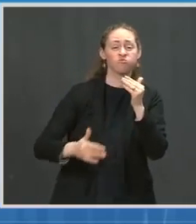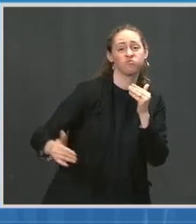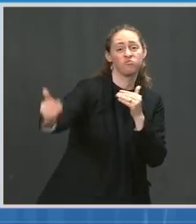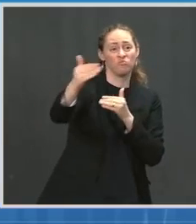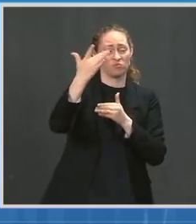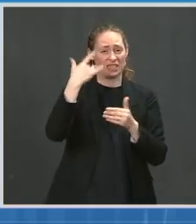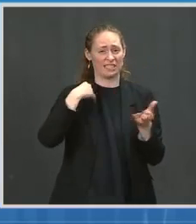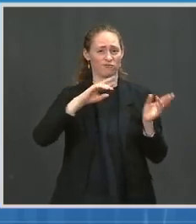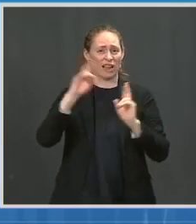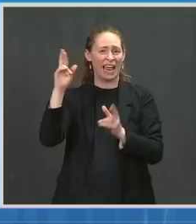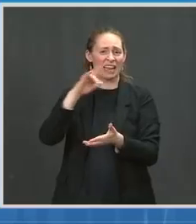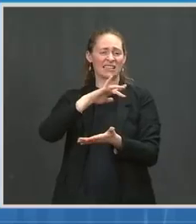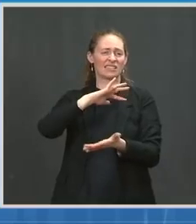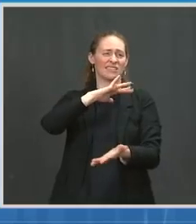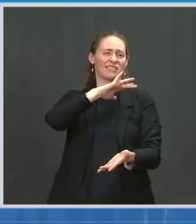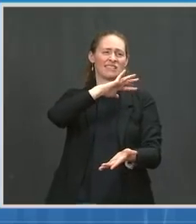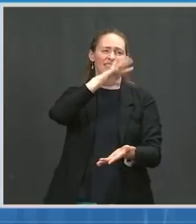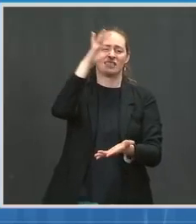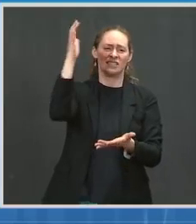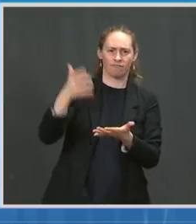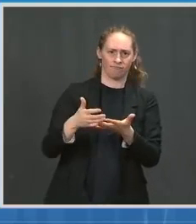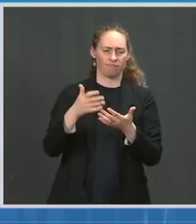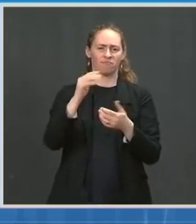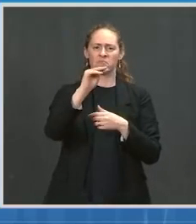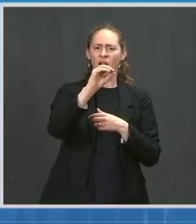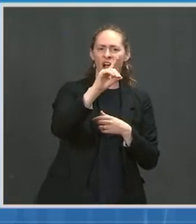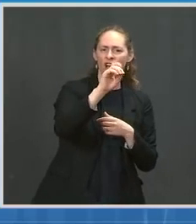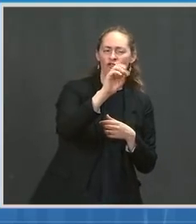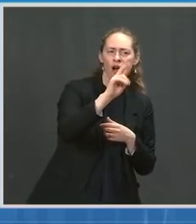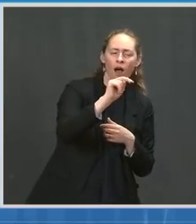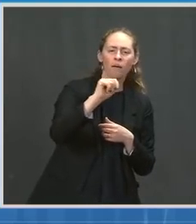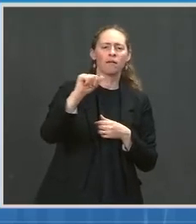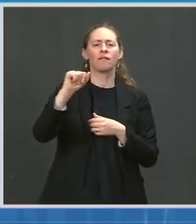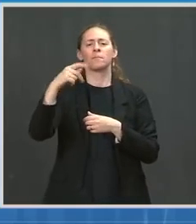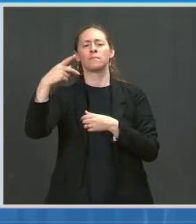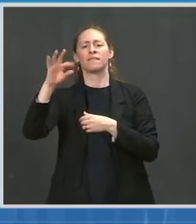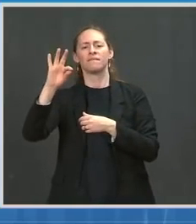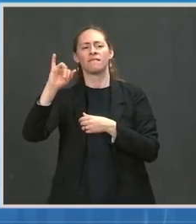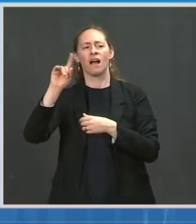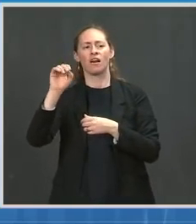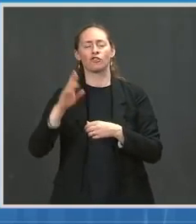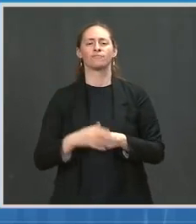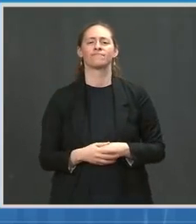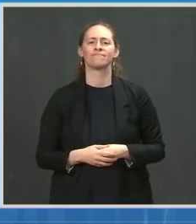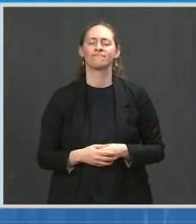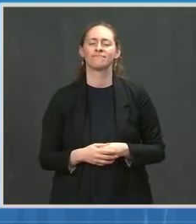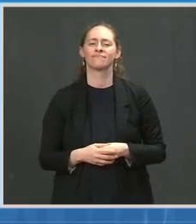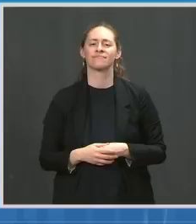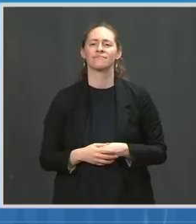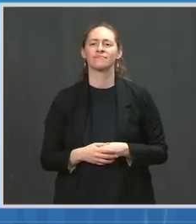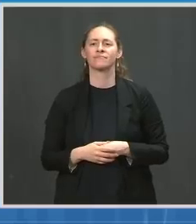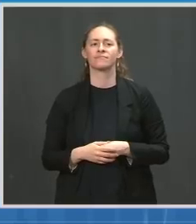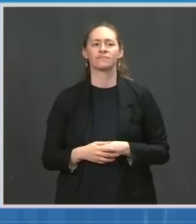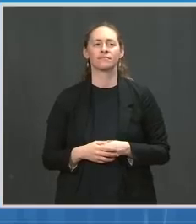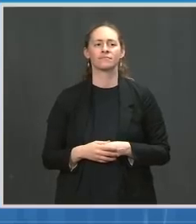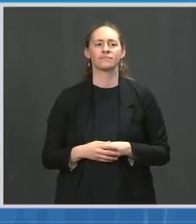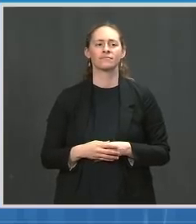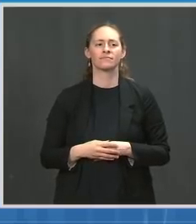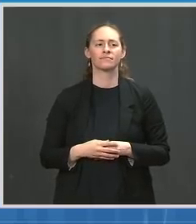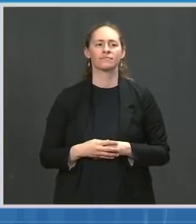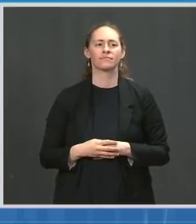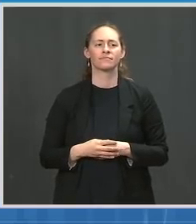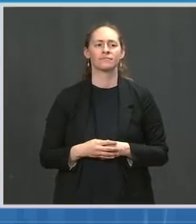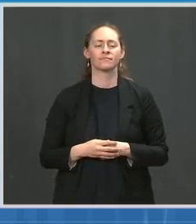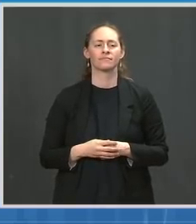of Moderna and Pfizer doses. Next question, please. Last question. Let's go to Chris Majurian at the